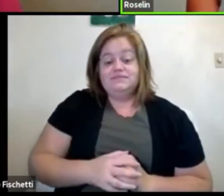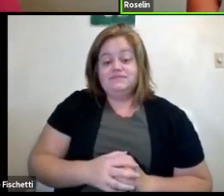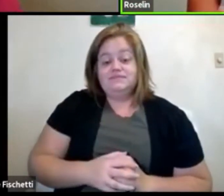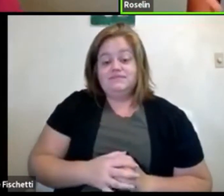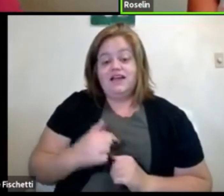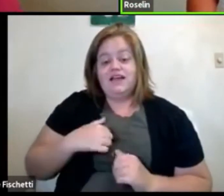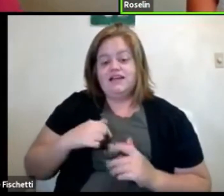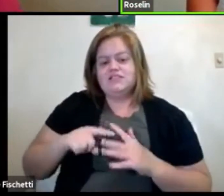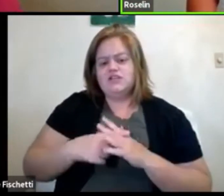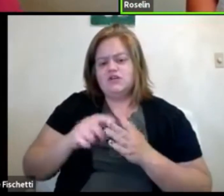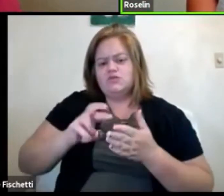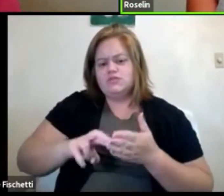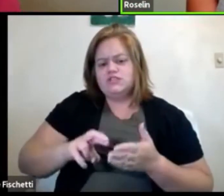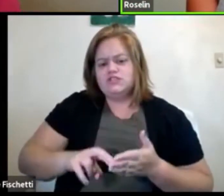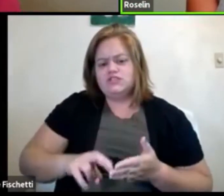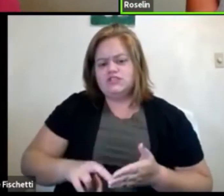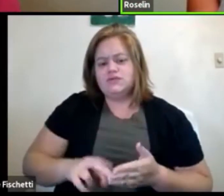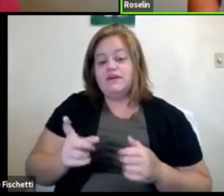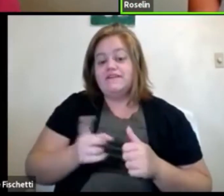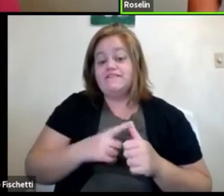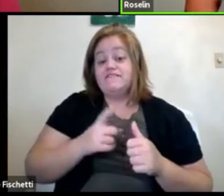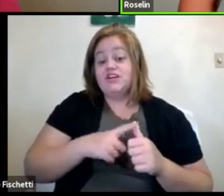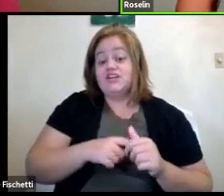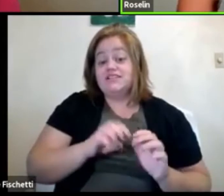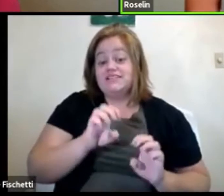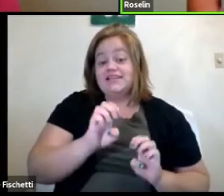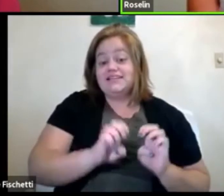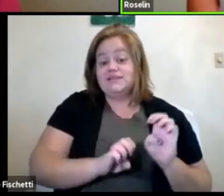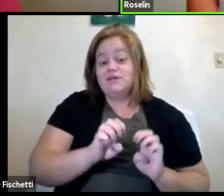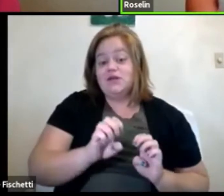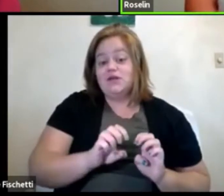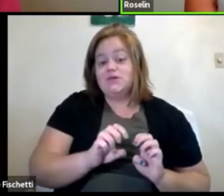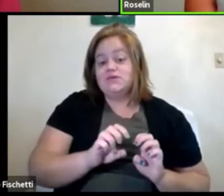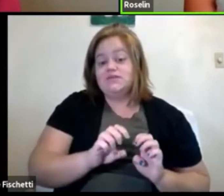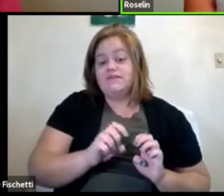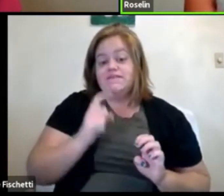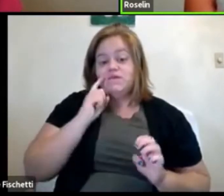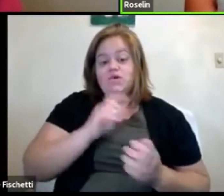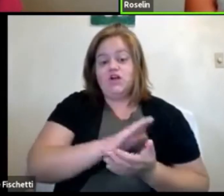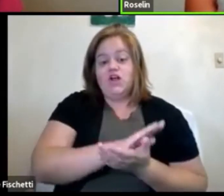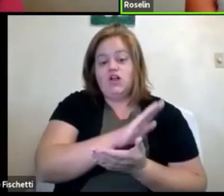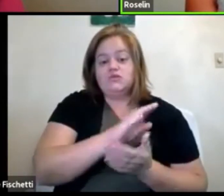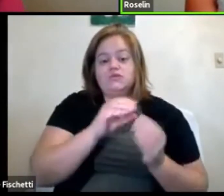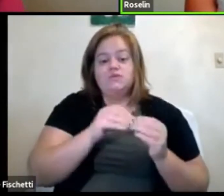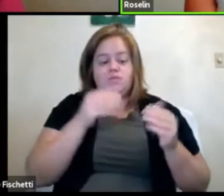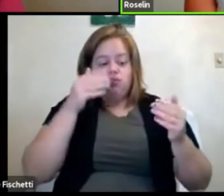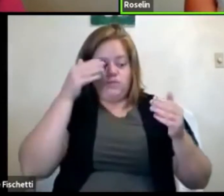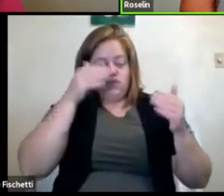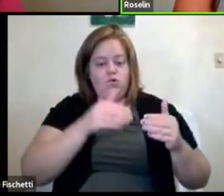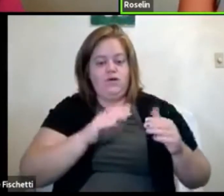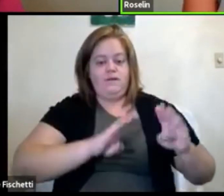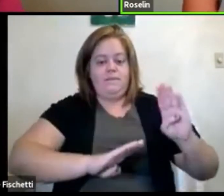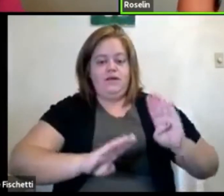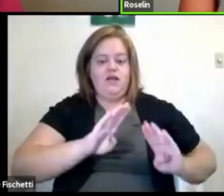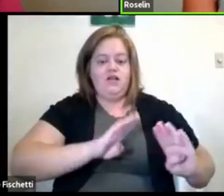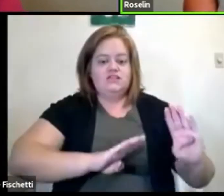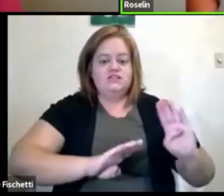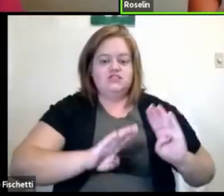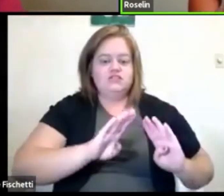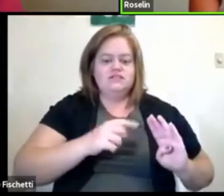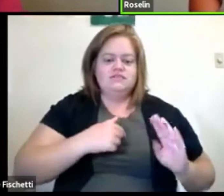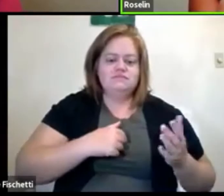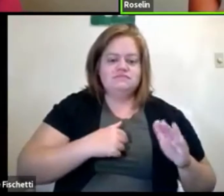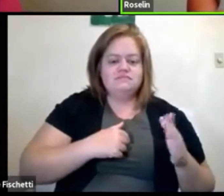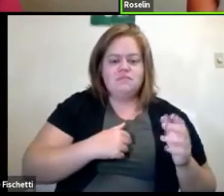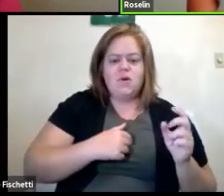doing research. My first research experience was very biology oriented. So I was like, I